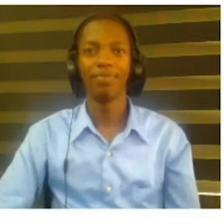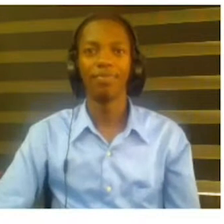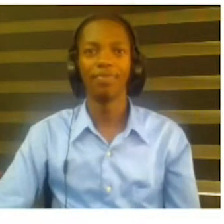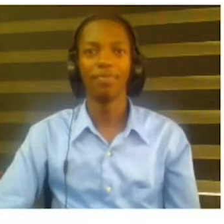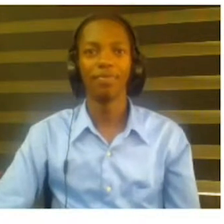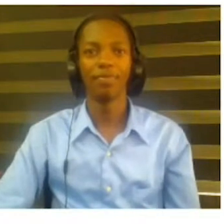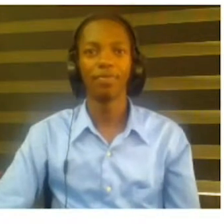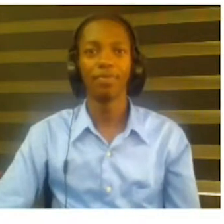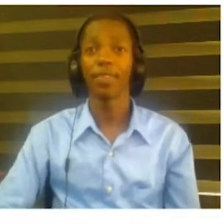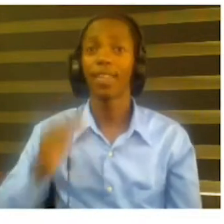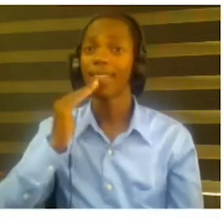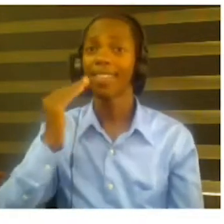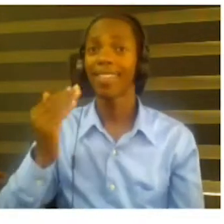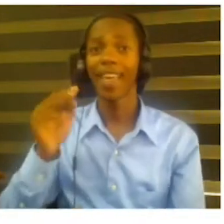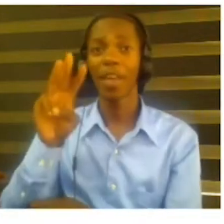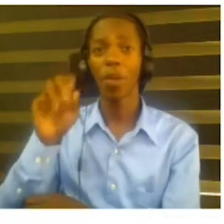Wanja.